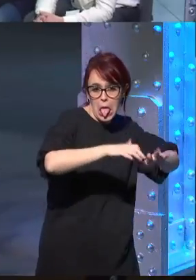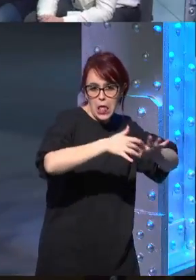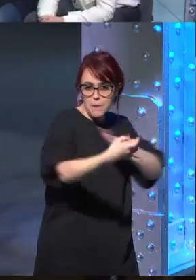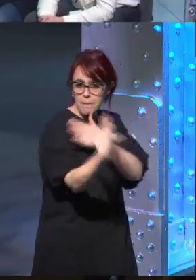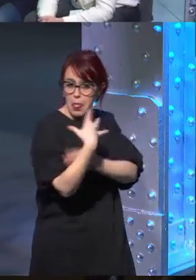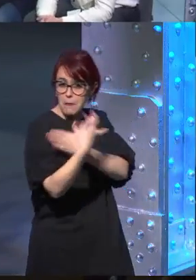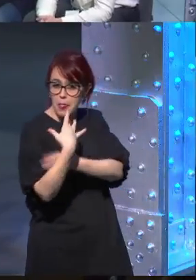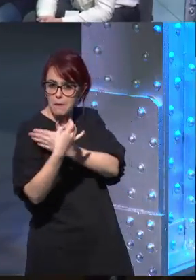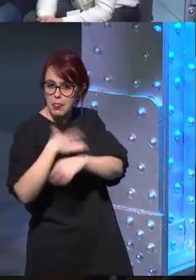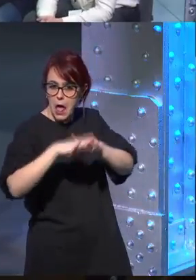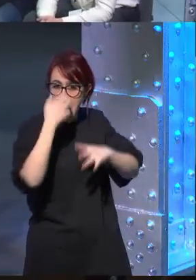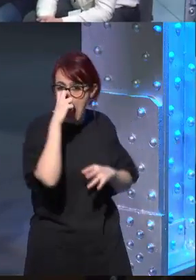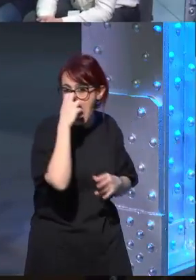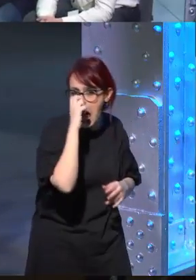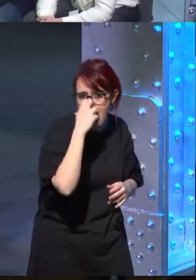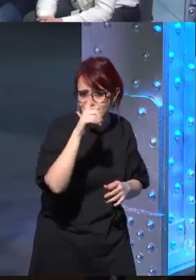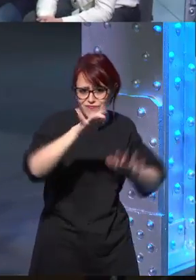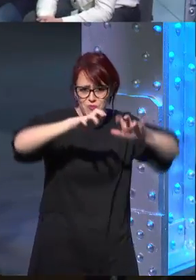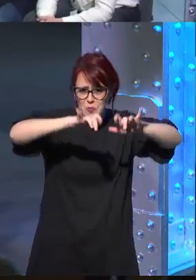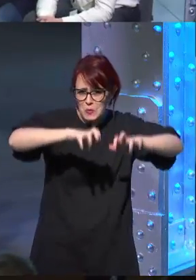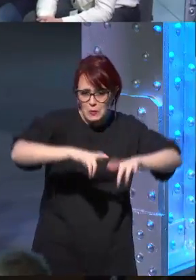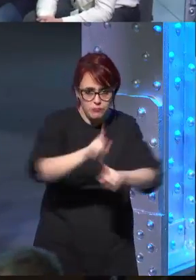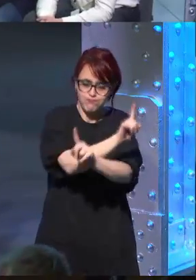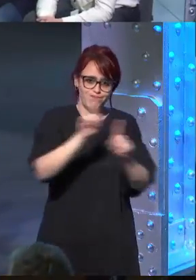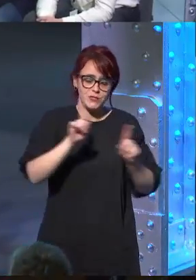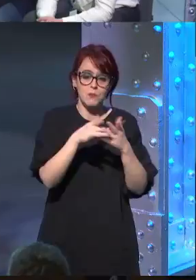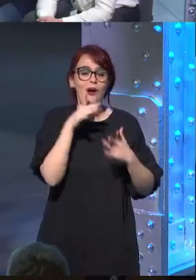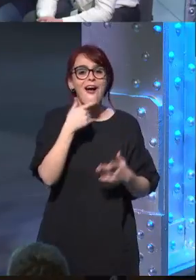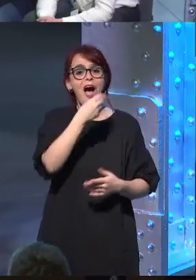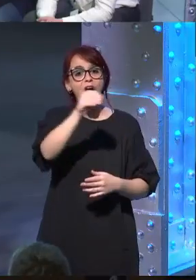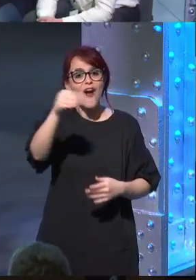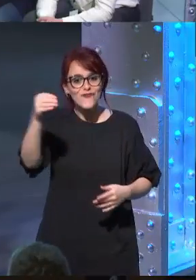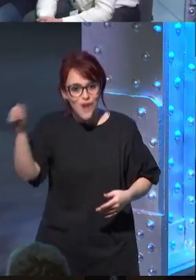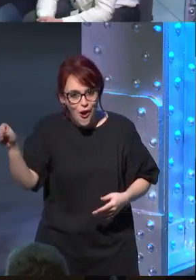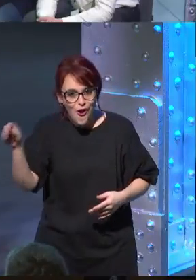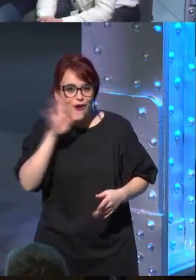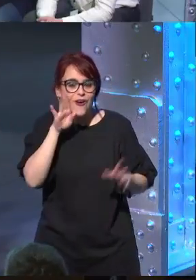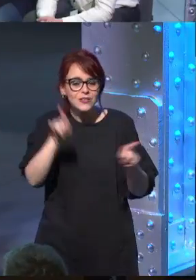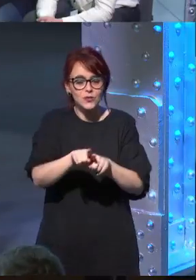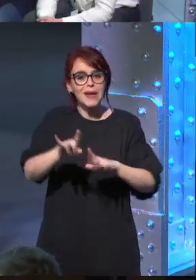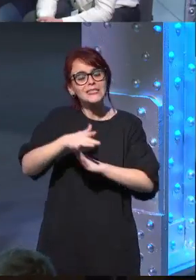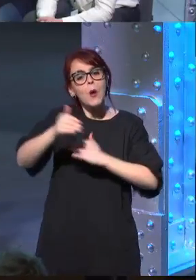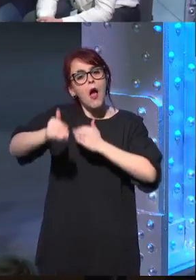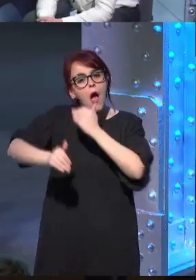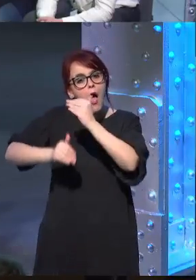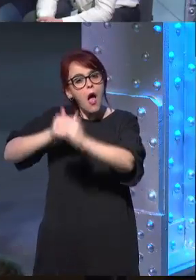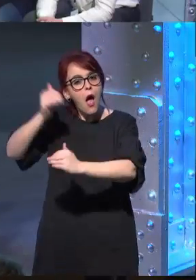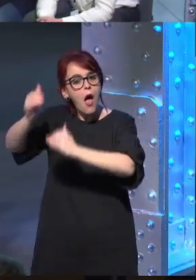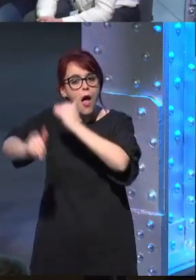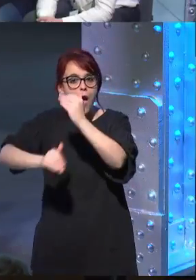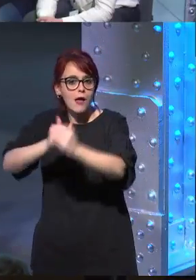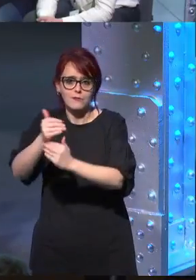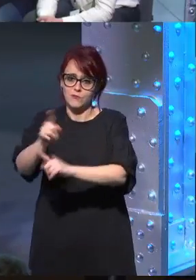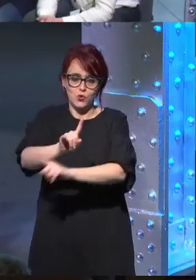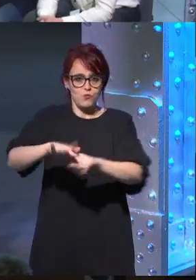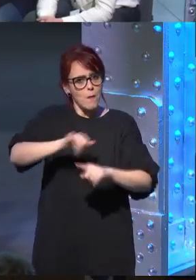a Trojan, and I see everything they write, who they're writing to, and I insist. Since they start being children